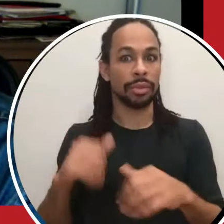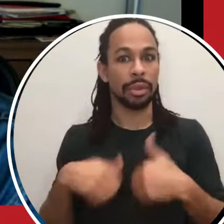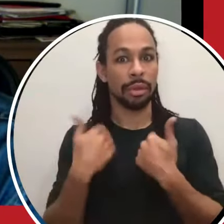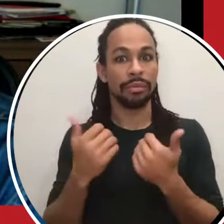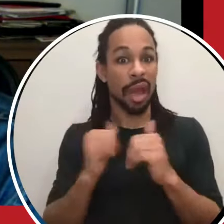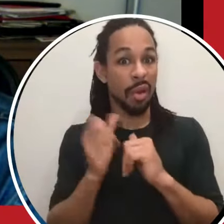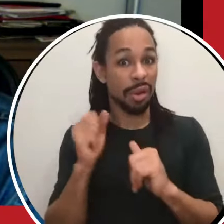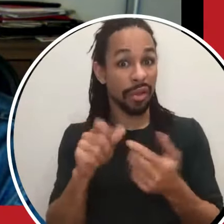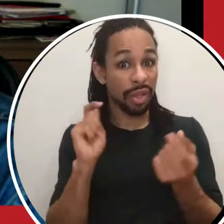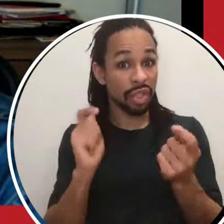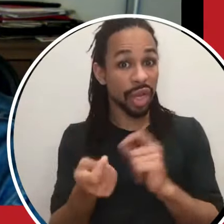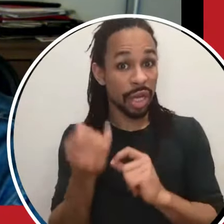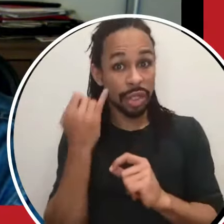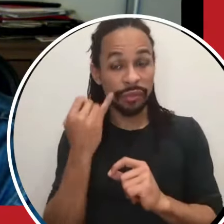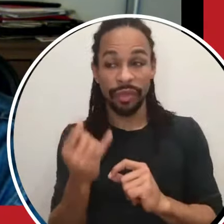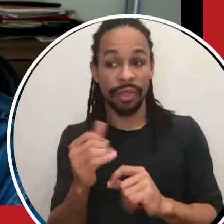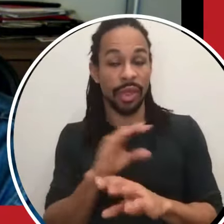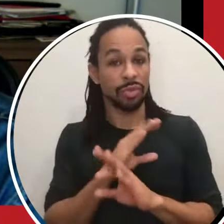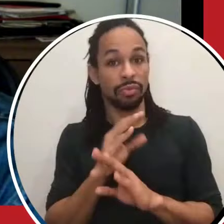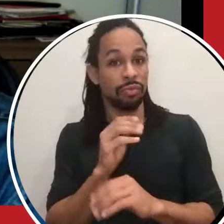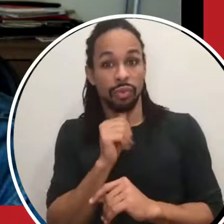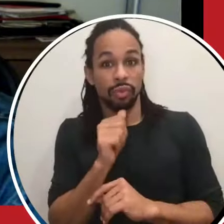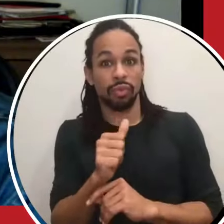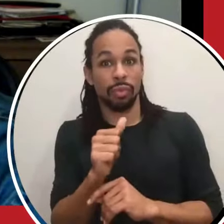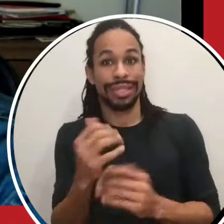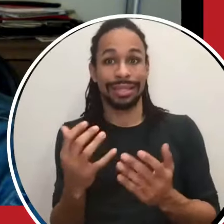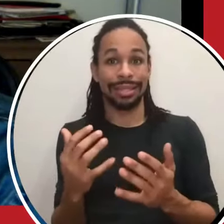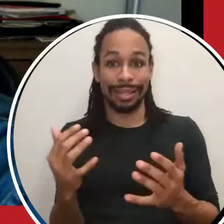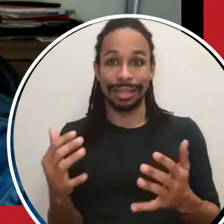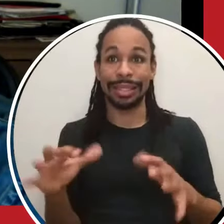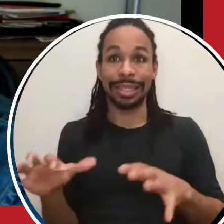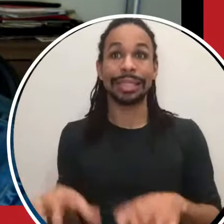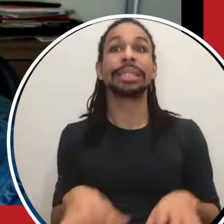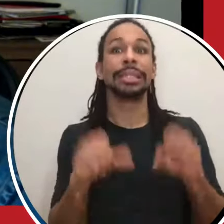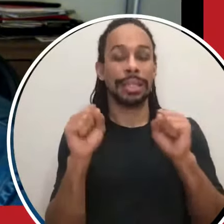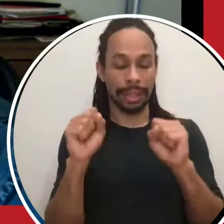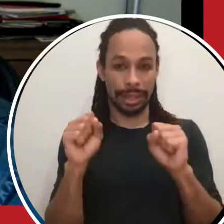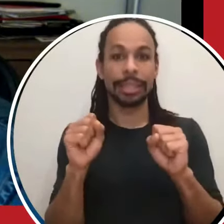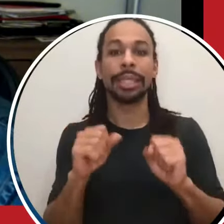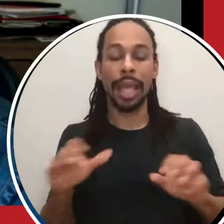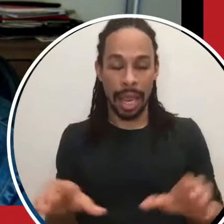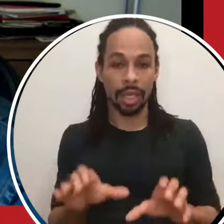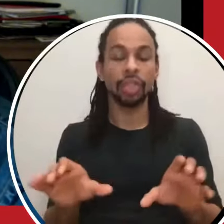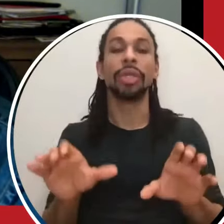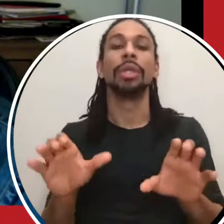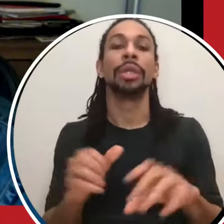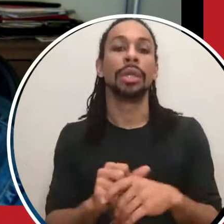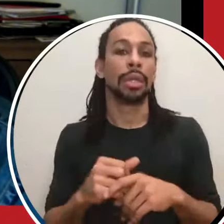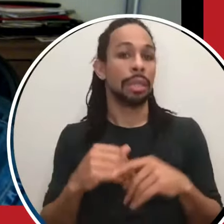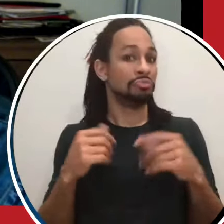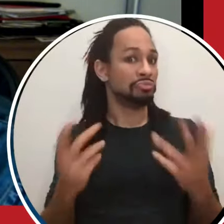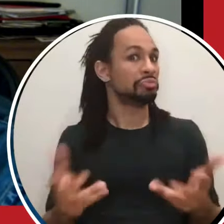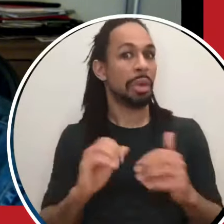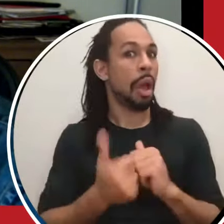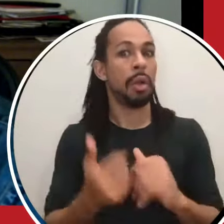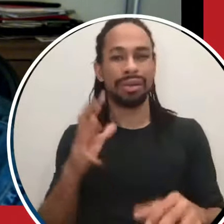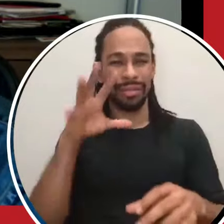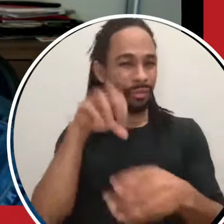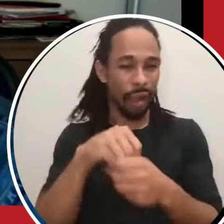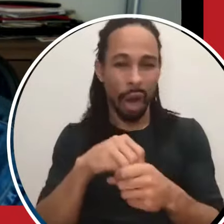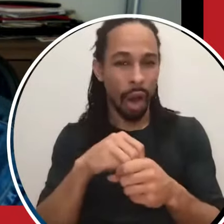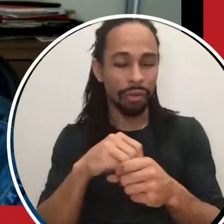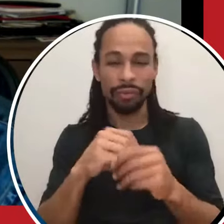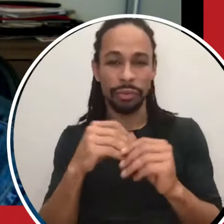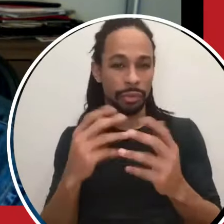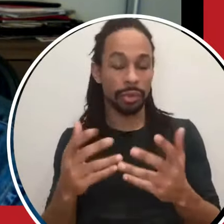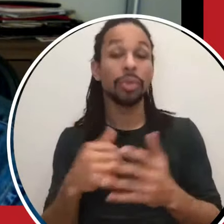action, not just going and voting, as I said before, but like, you know, in getting involved in organization. So I think for us,